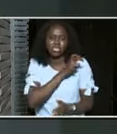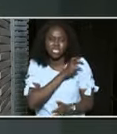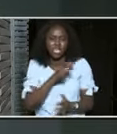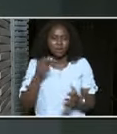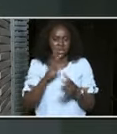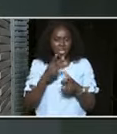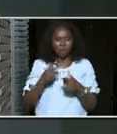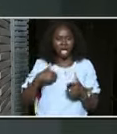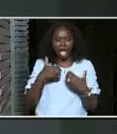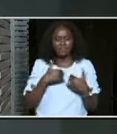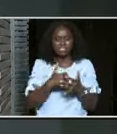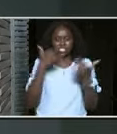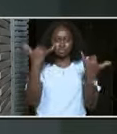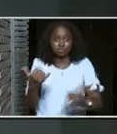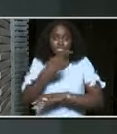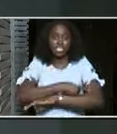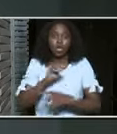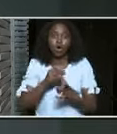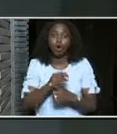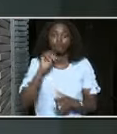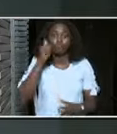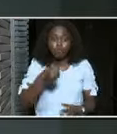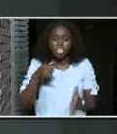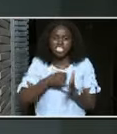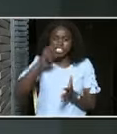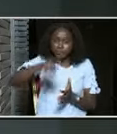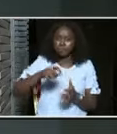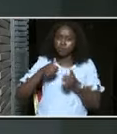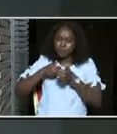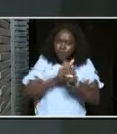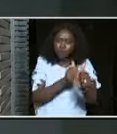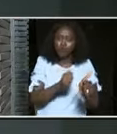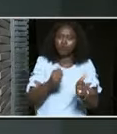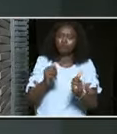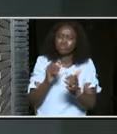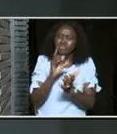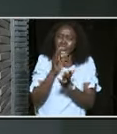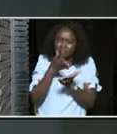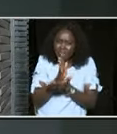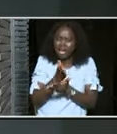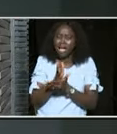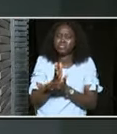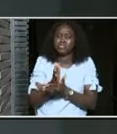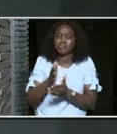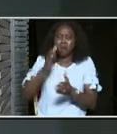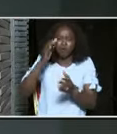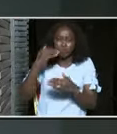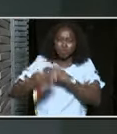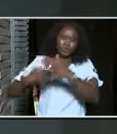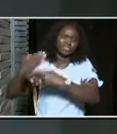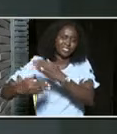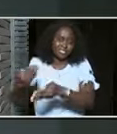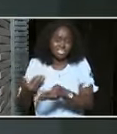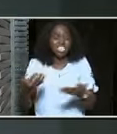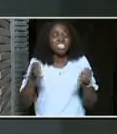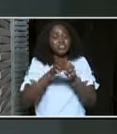or tomorrow. Okay. It has to follow due process. Okay. What we are saying in NNPP, if it is the wish of Nigerians